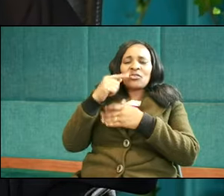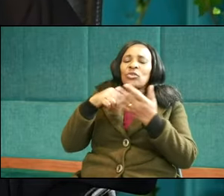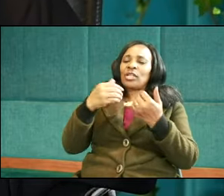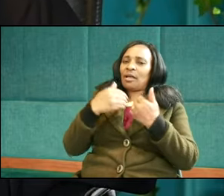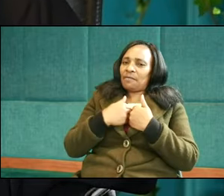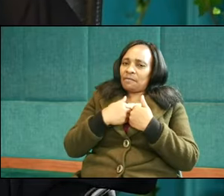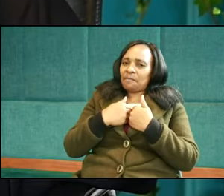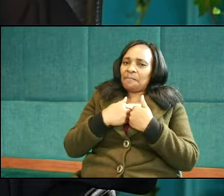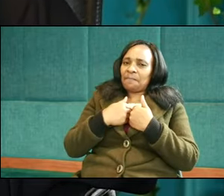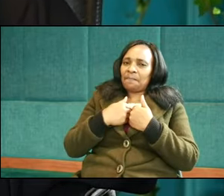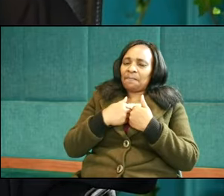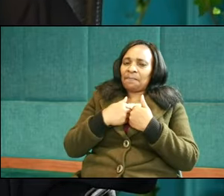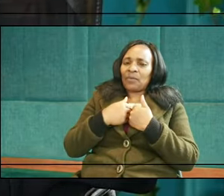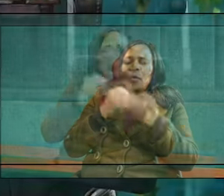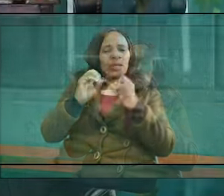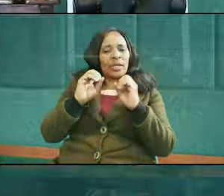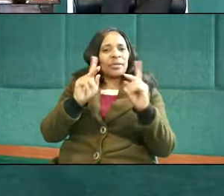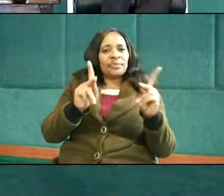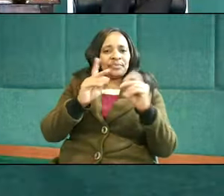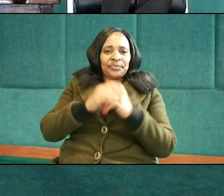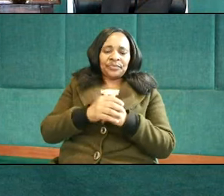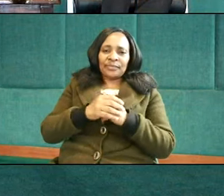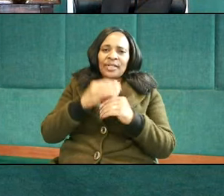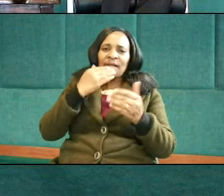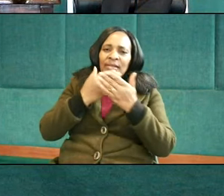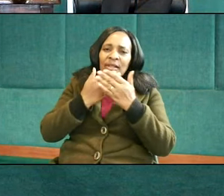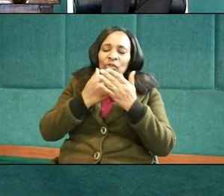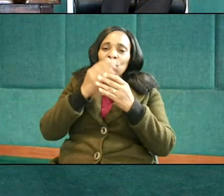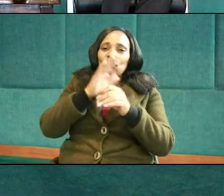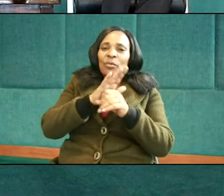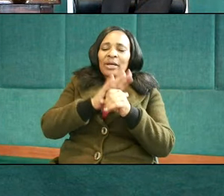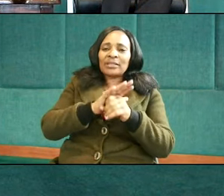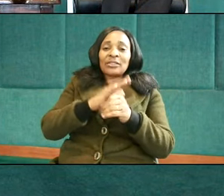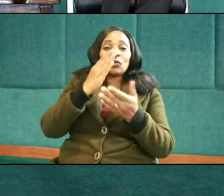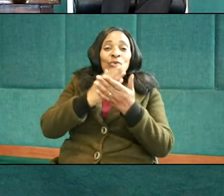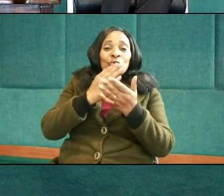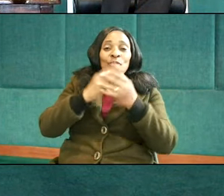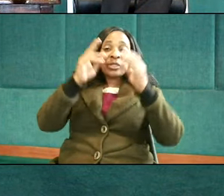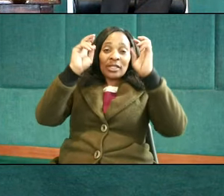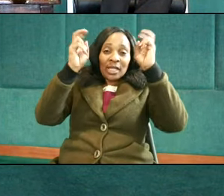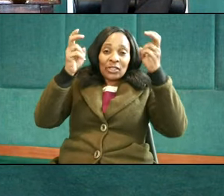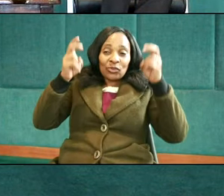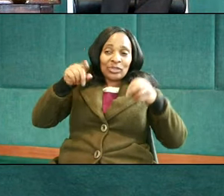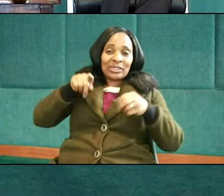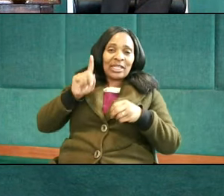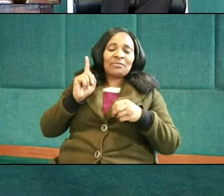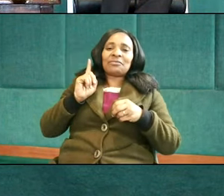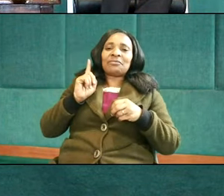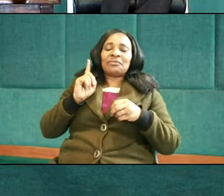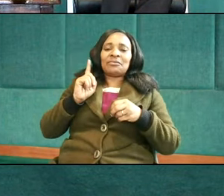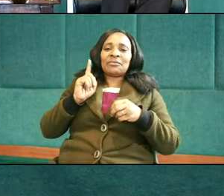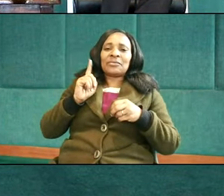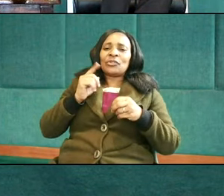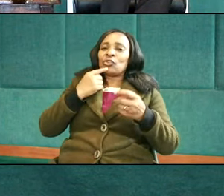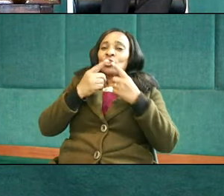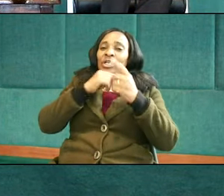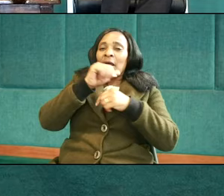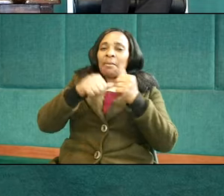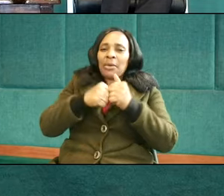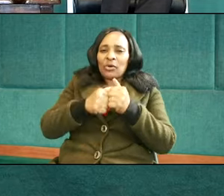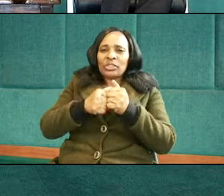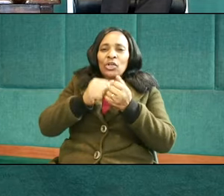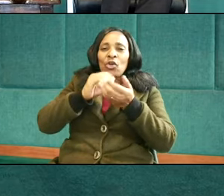fell. Okay, thank you so much for that. In fact, the title itself that we're really talking about